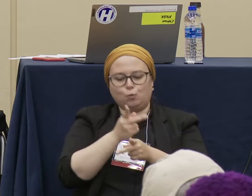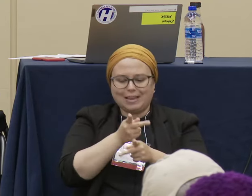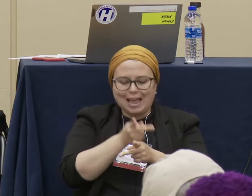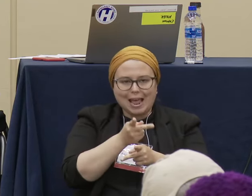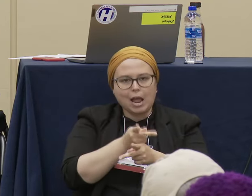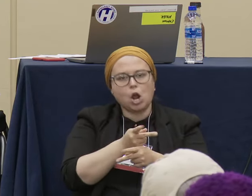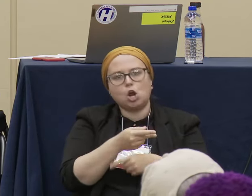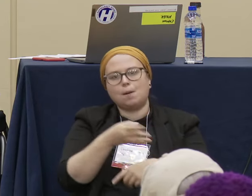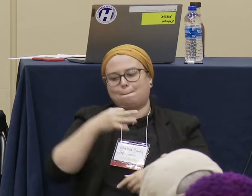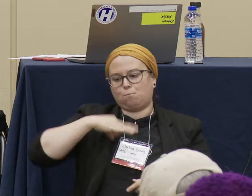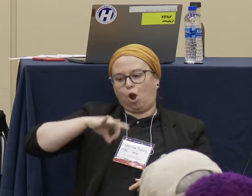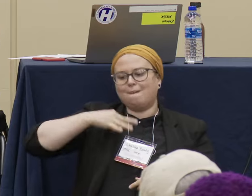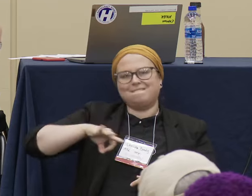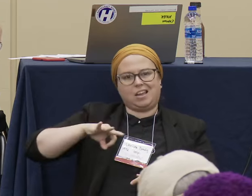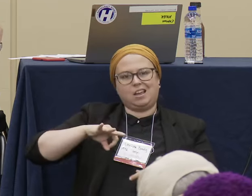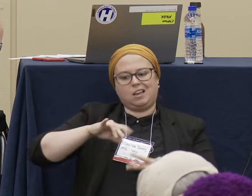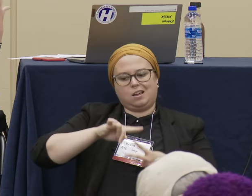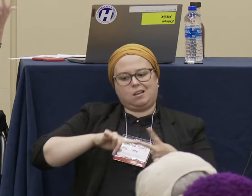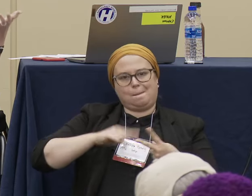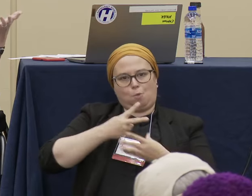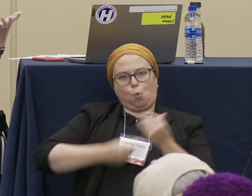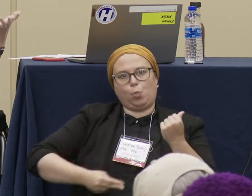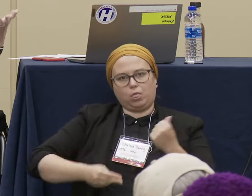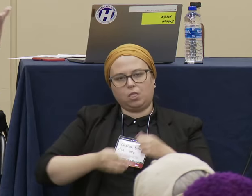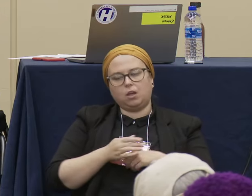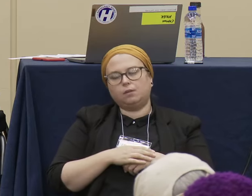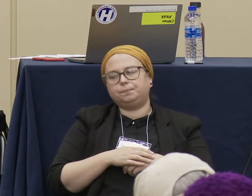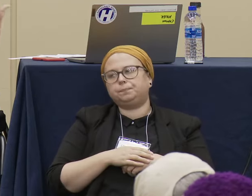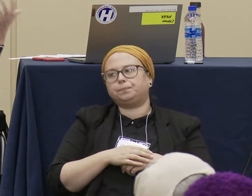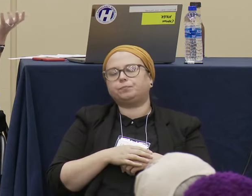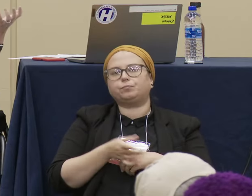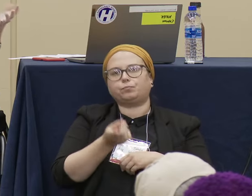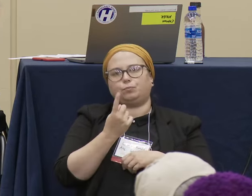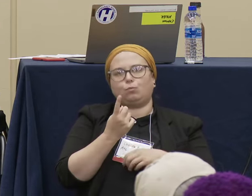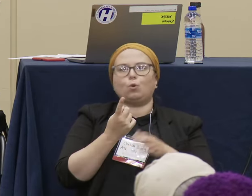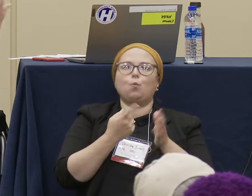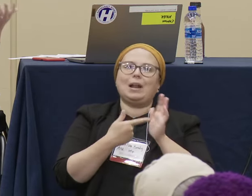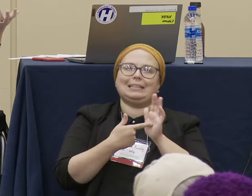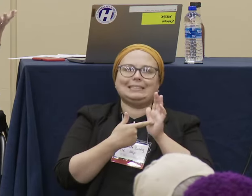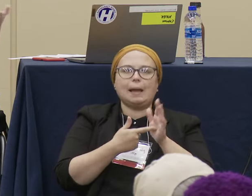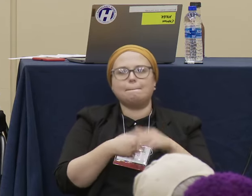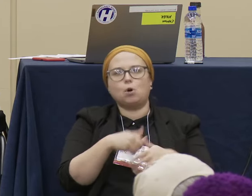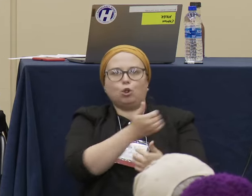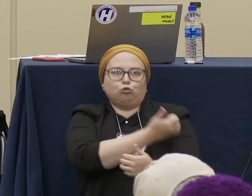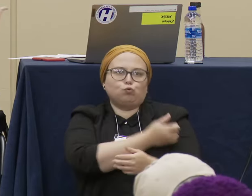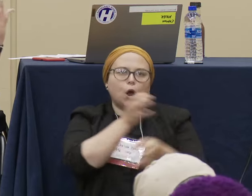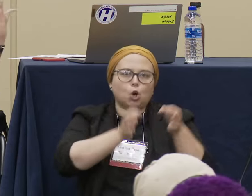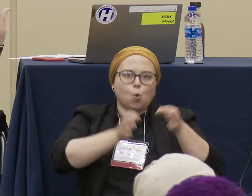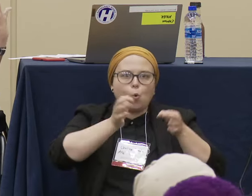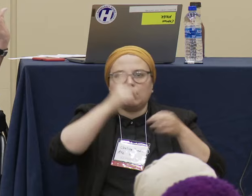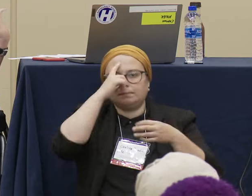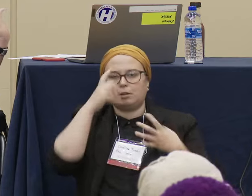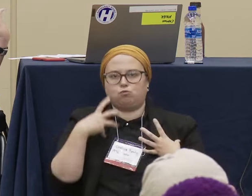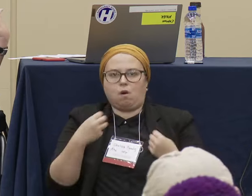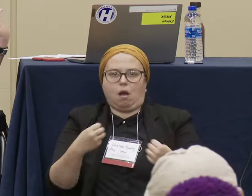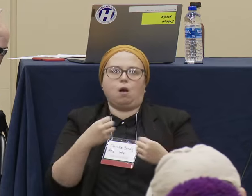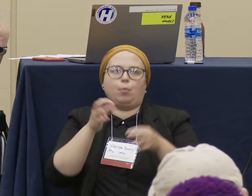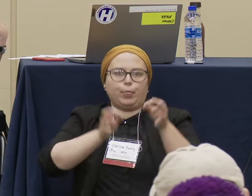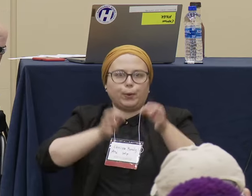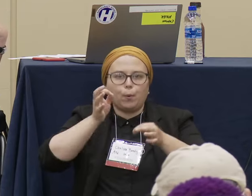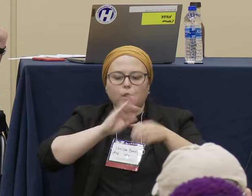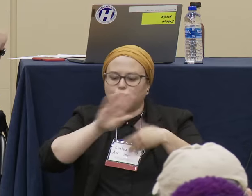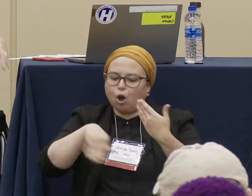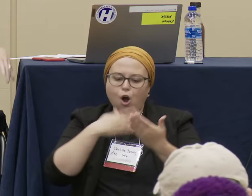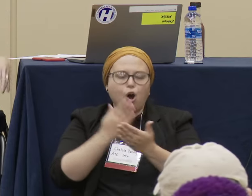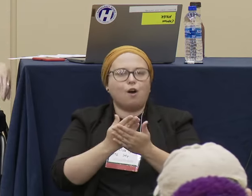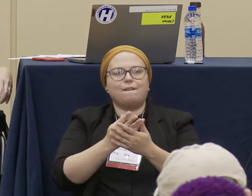or both. And so this is one example, drug courts, mental health courts, all of this is carceral ableism